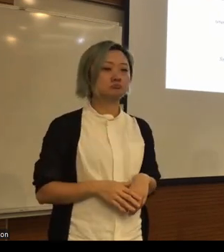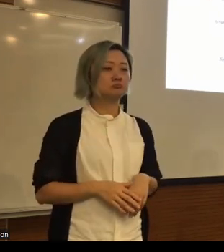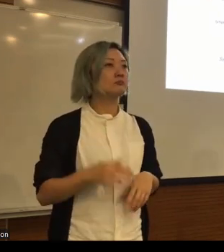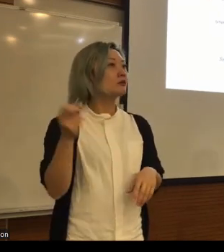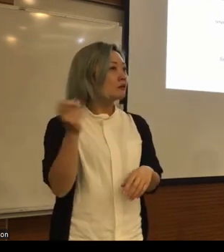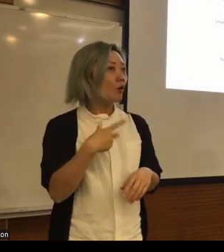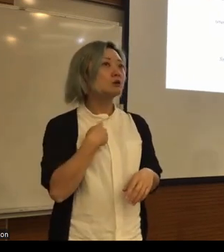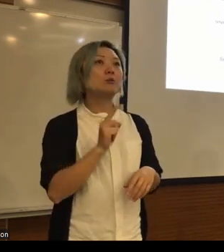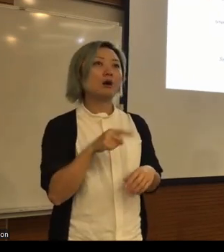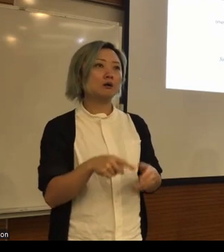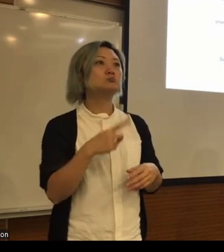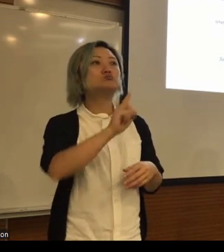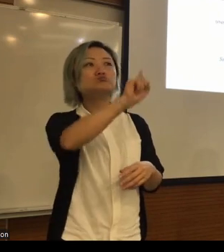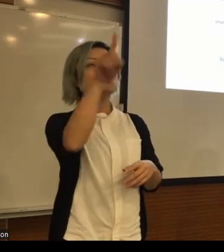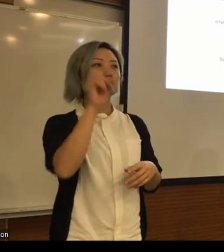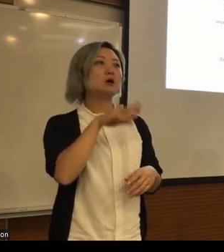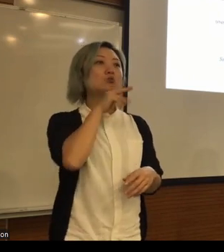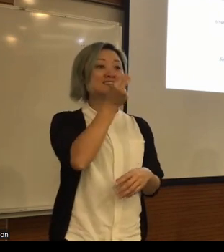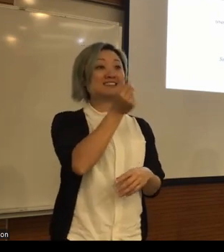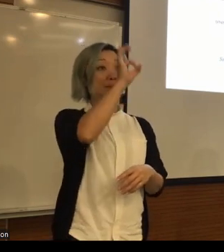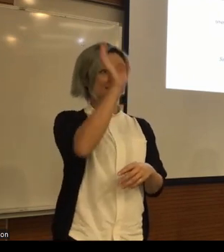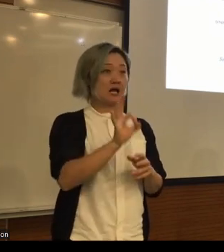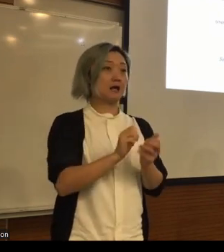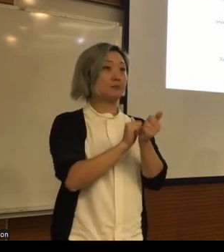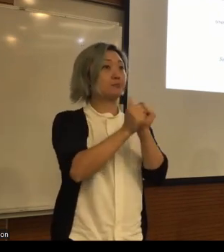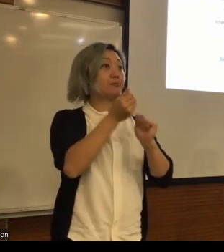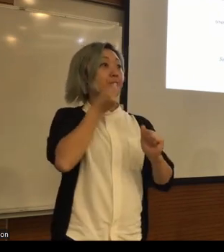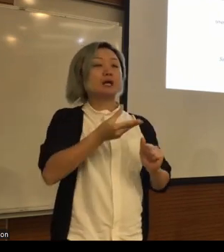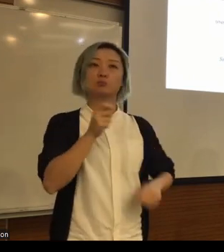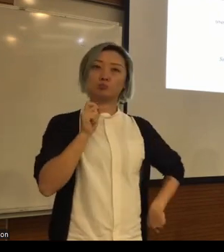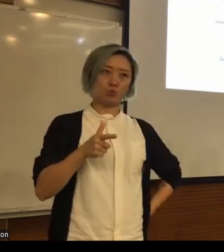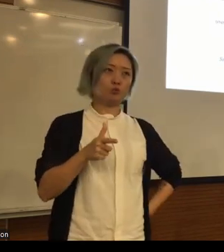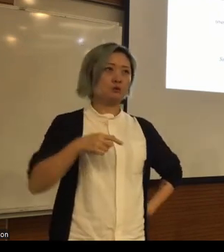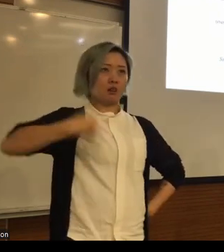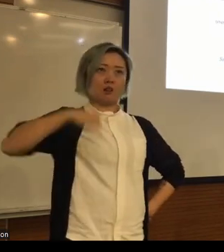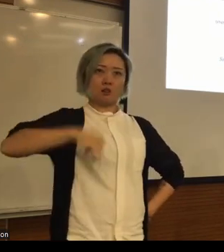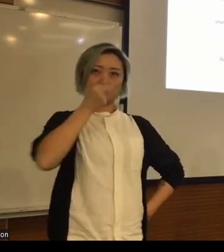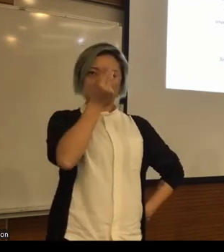They would never let people pass with 70% of the information. That's not good enough.